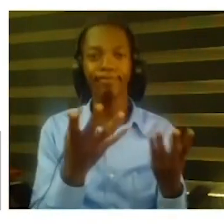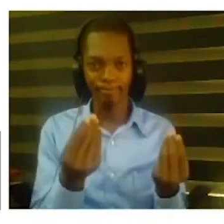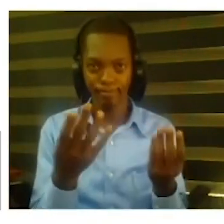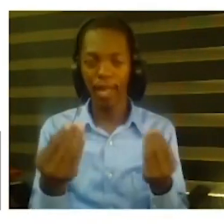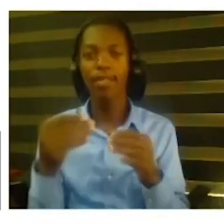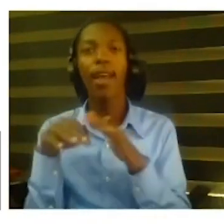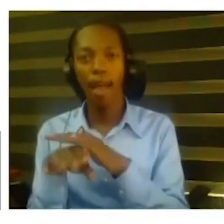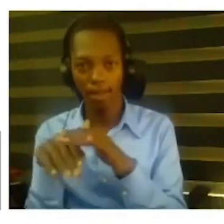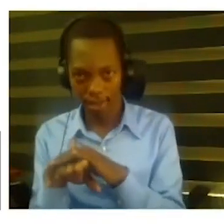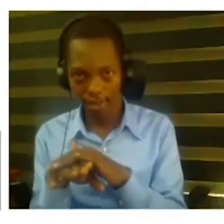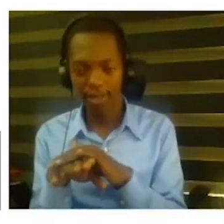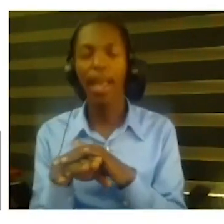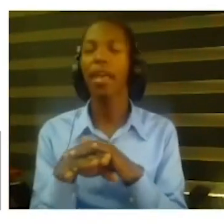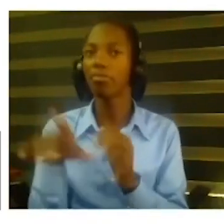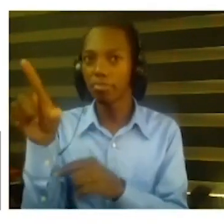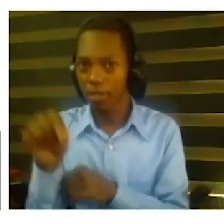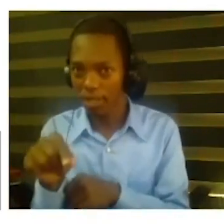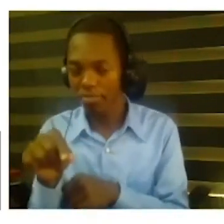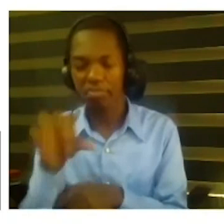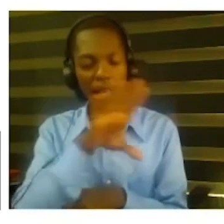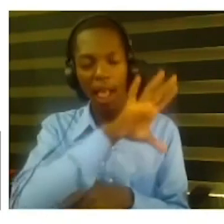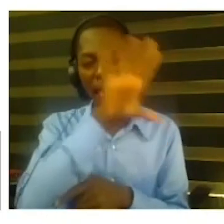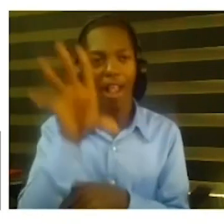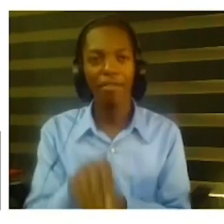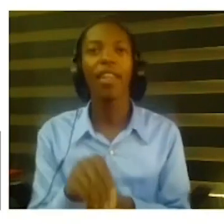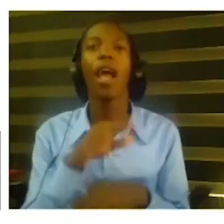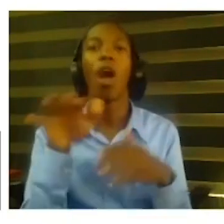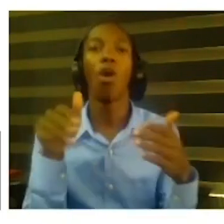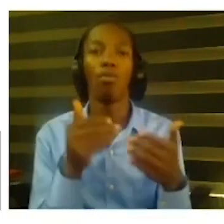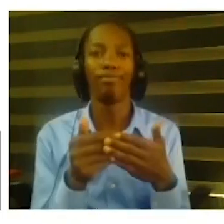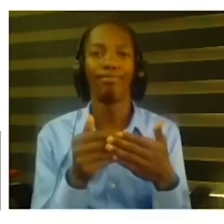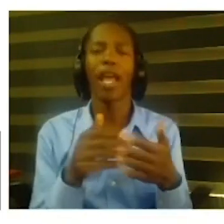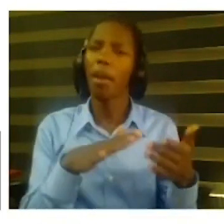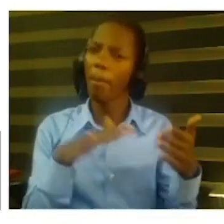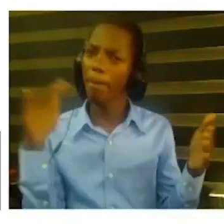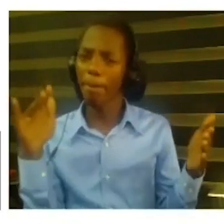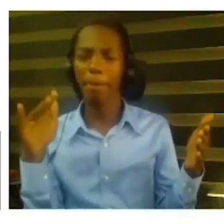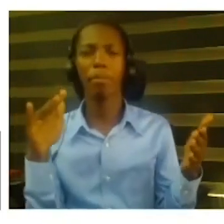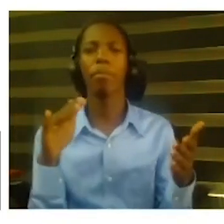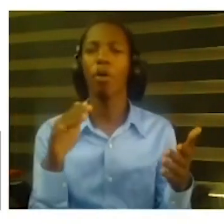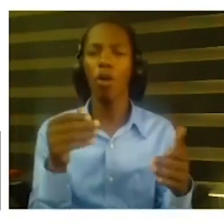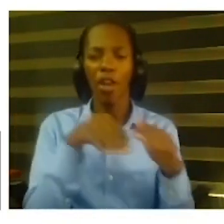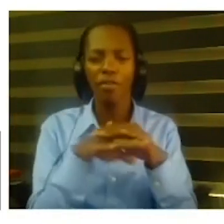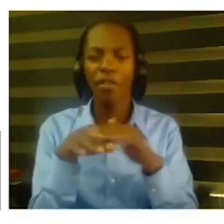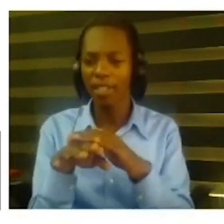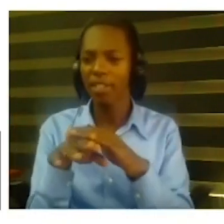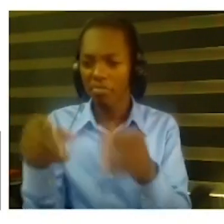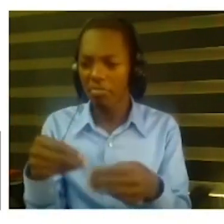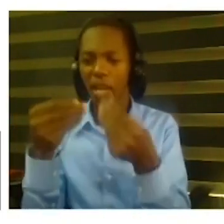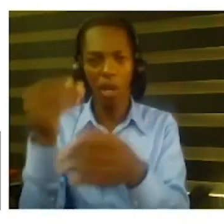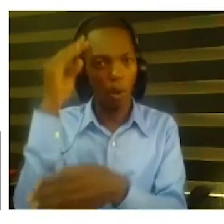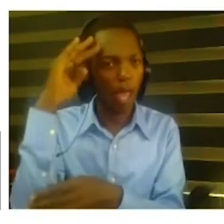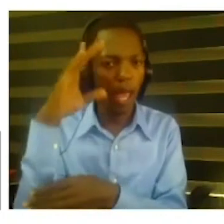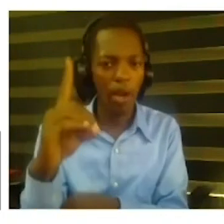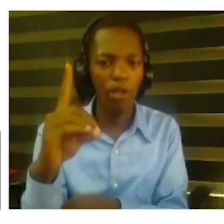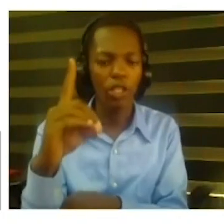affordability across Africa, and that more investment will be allocated towards education and digital